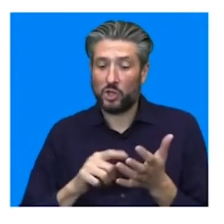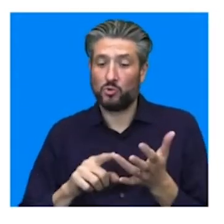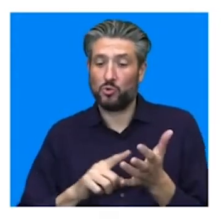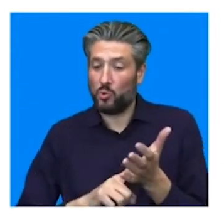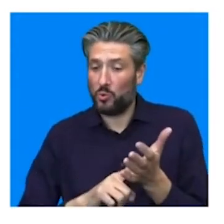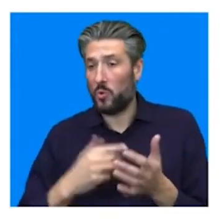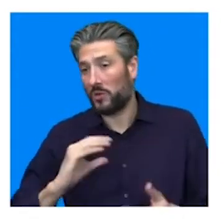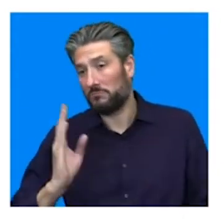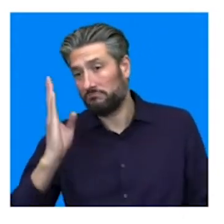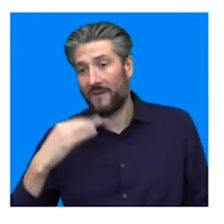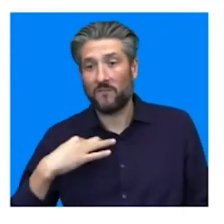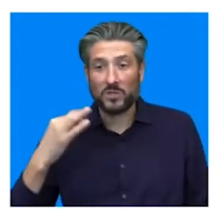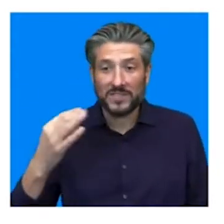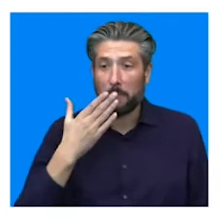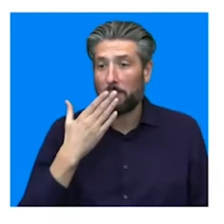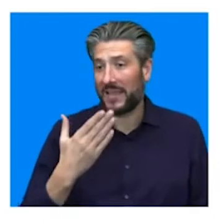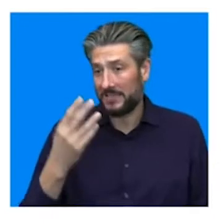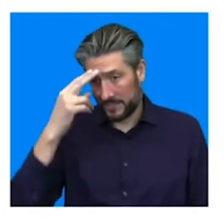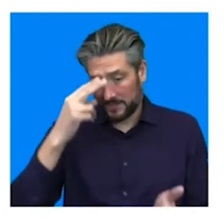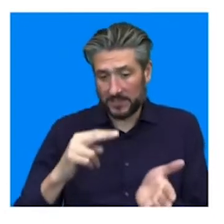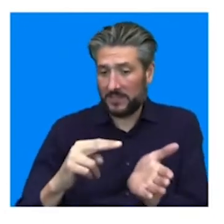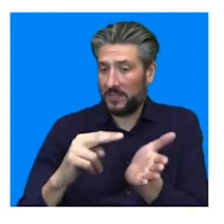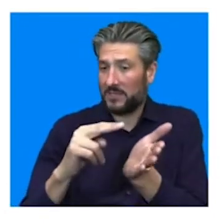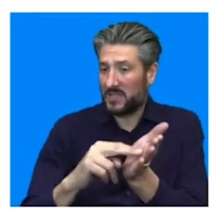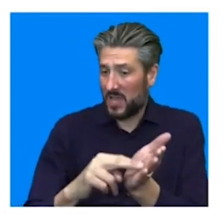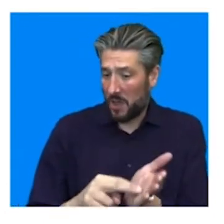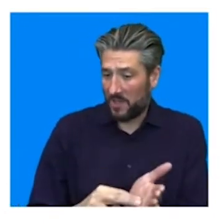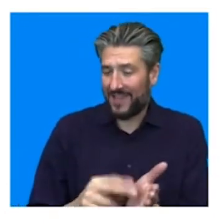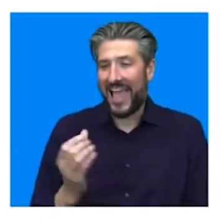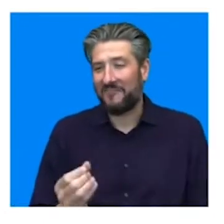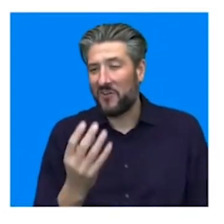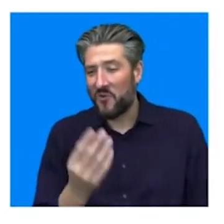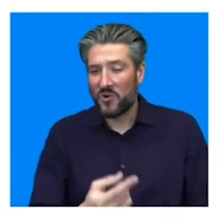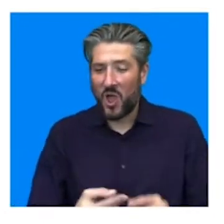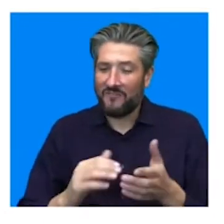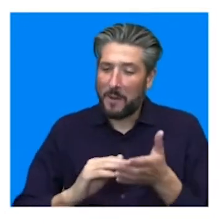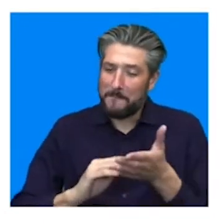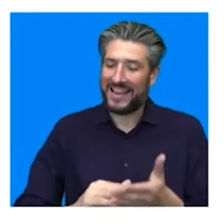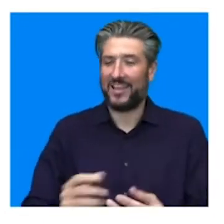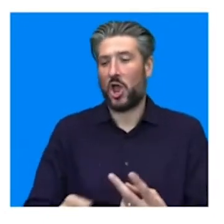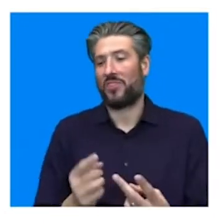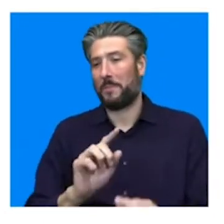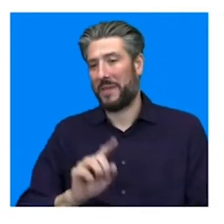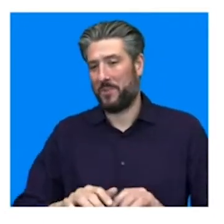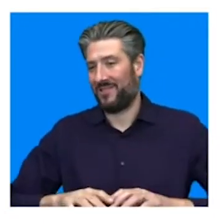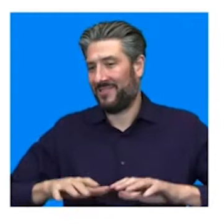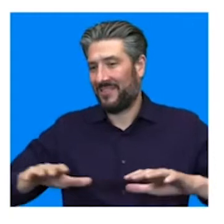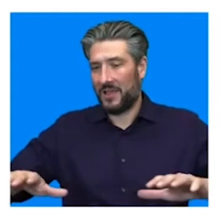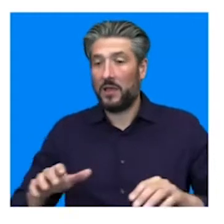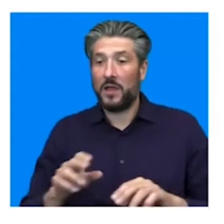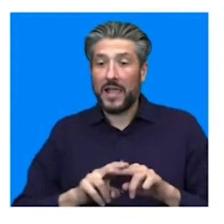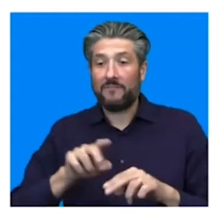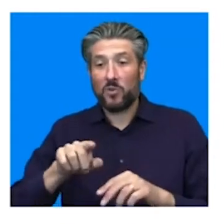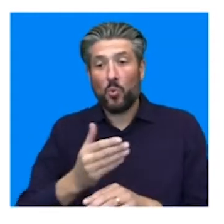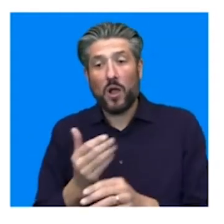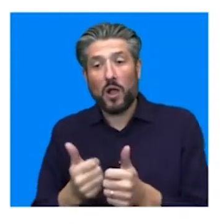feel free to sign up alongside about 4.5 million other volunteers who are using it right now. Or if you work for a company that is